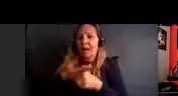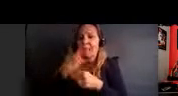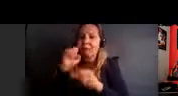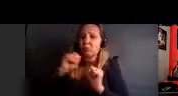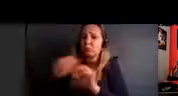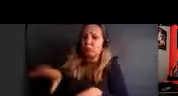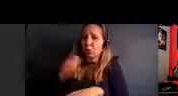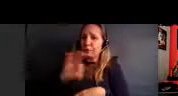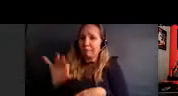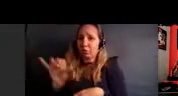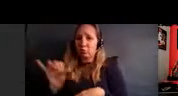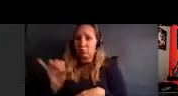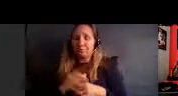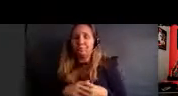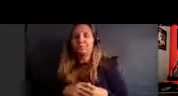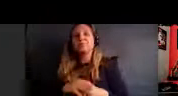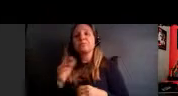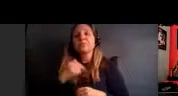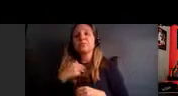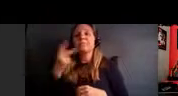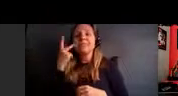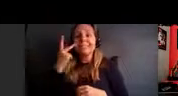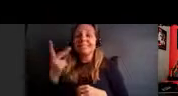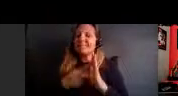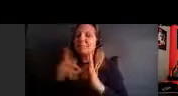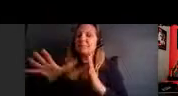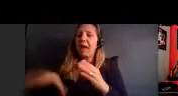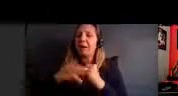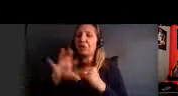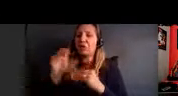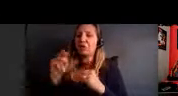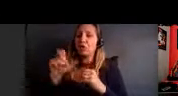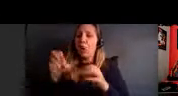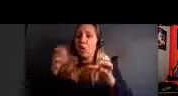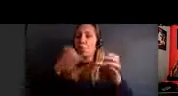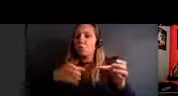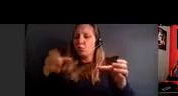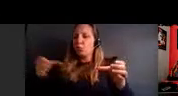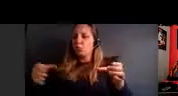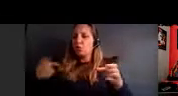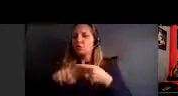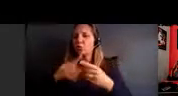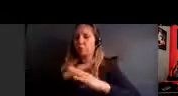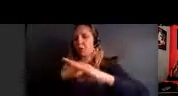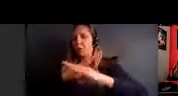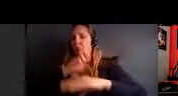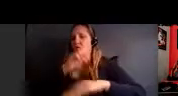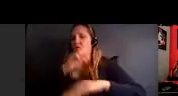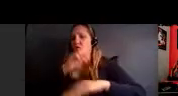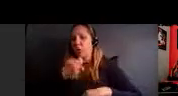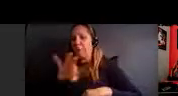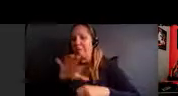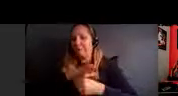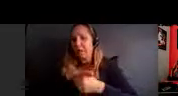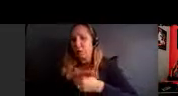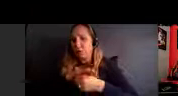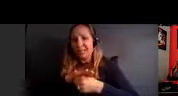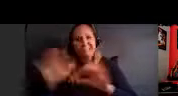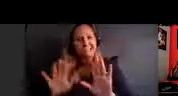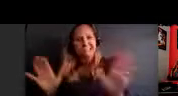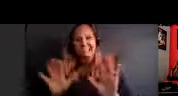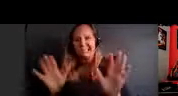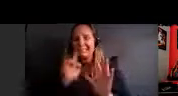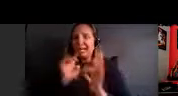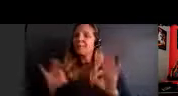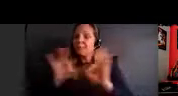oftentimes that I've seen stanchions or cones put in place to block off like the drop-off areas near the front of buildings, and that's not great